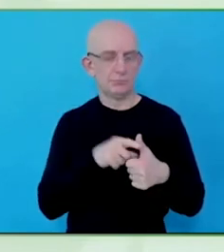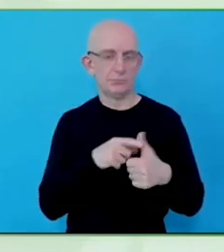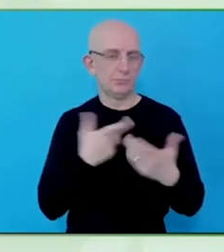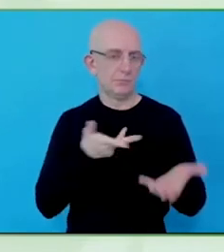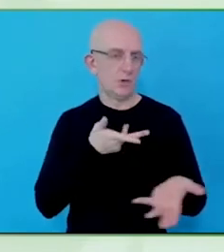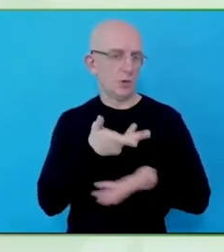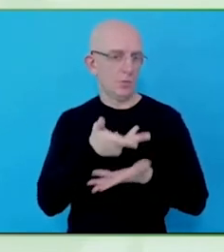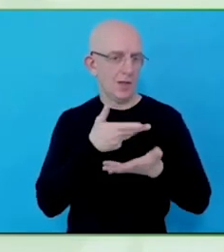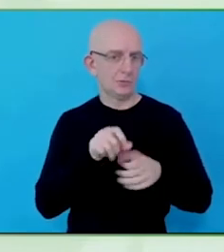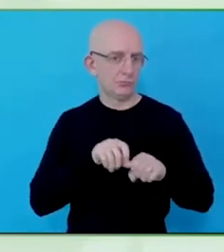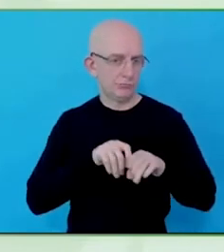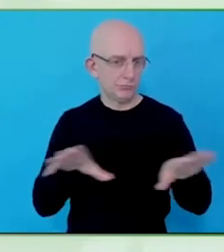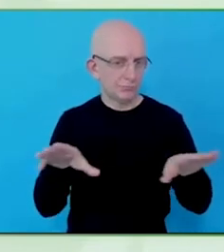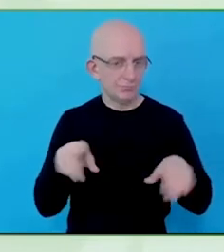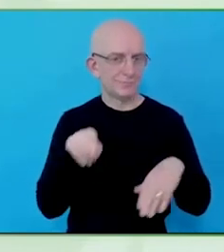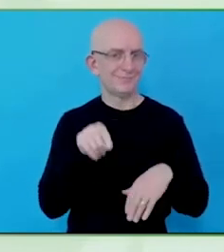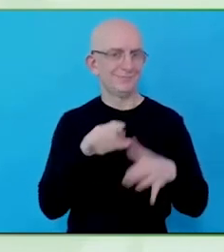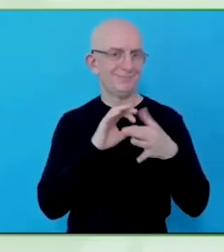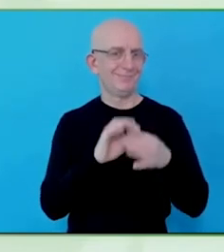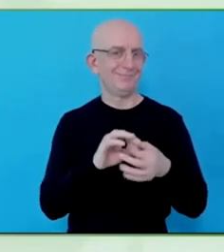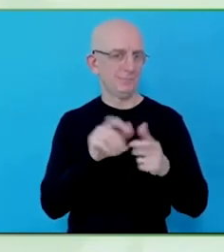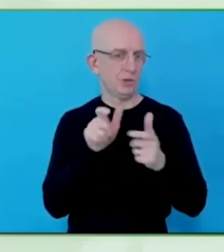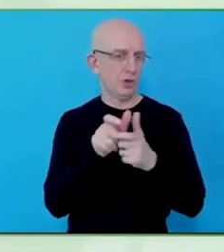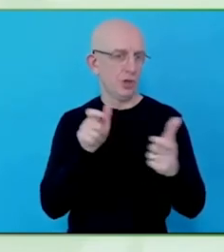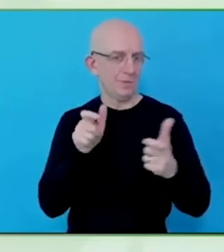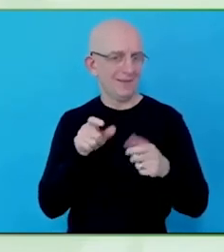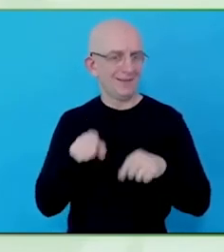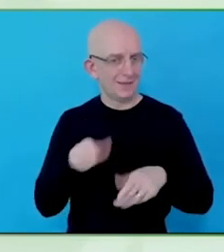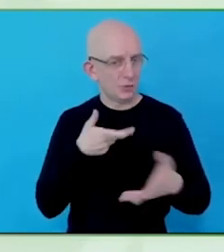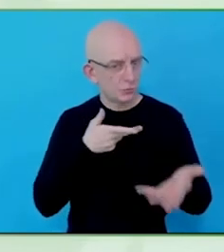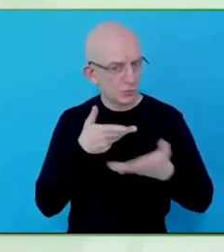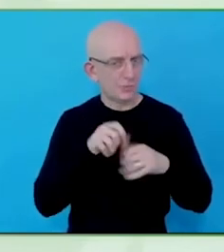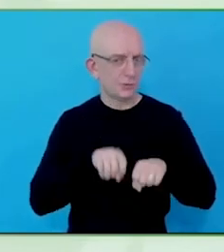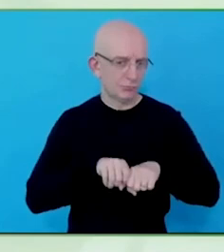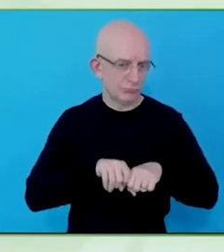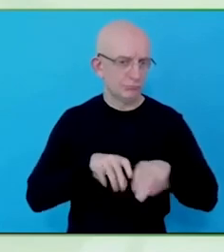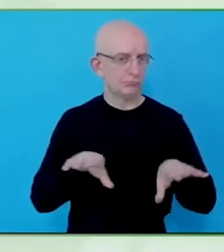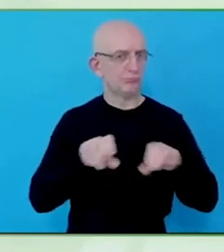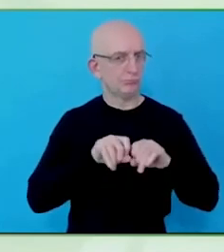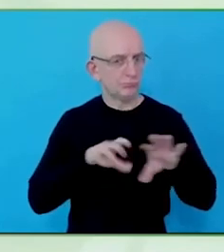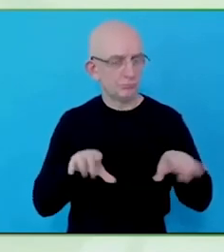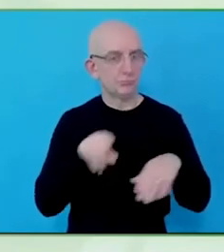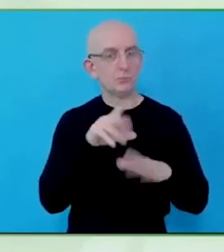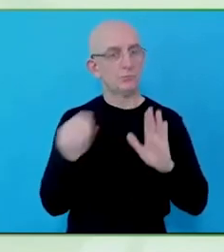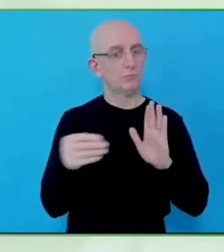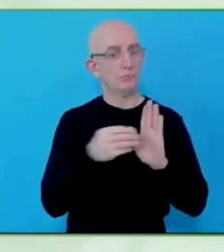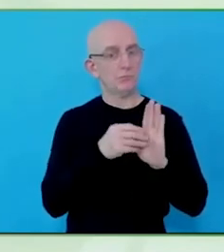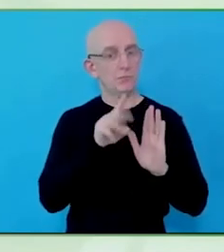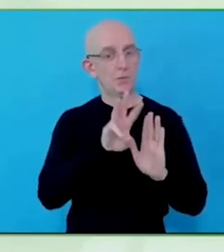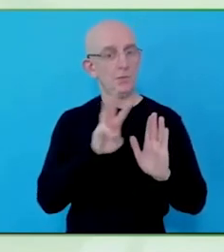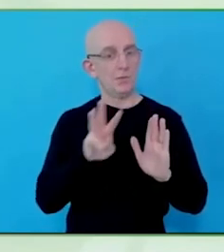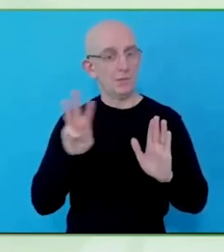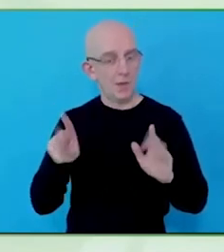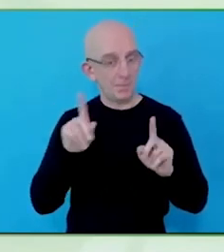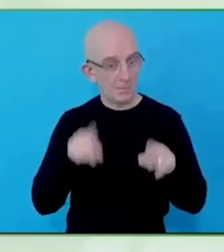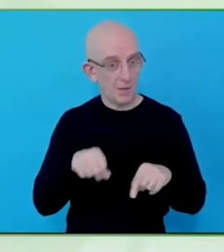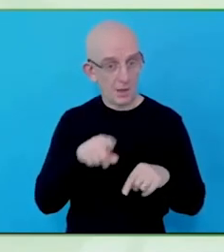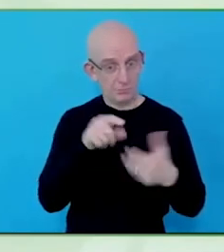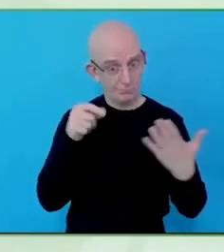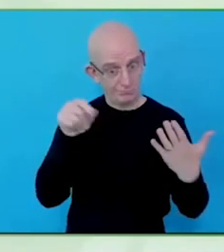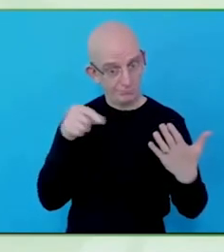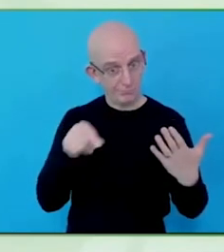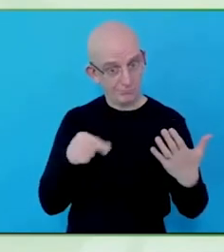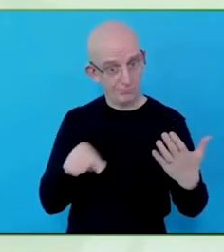can drive powerful sentiment and, in the end, increased sales. The last three C's, I'll go a little quicker. Continuity, that's a